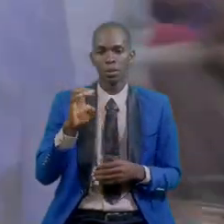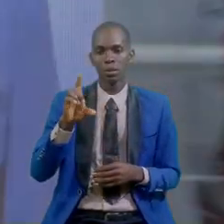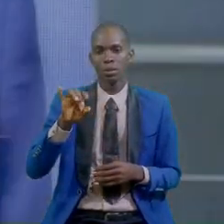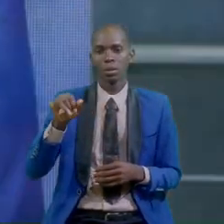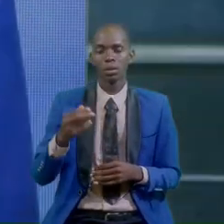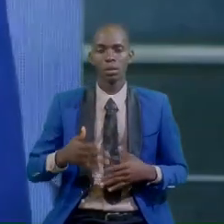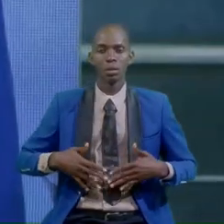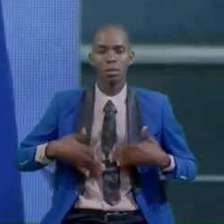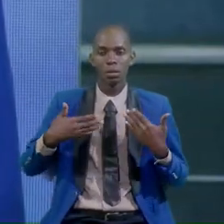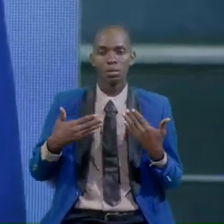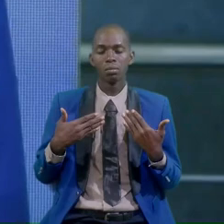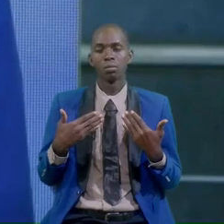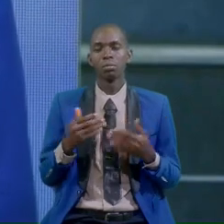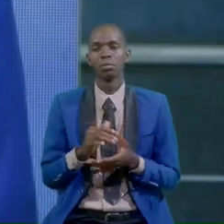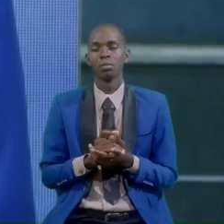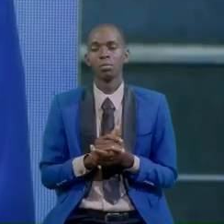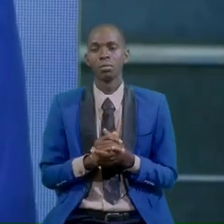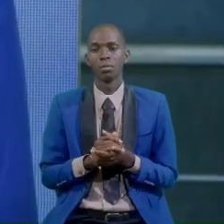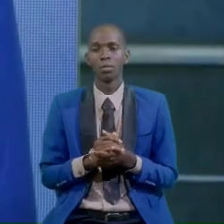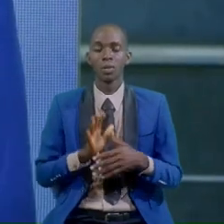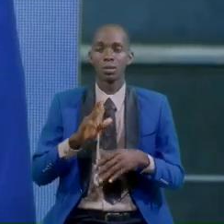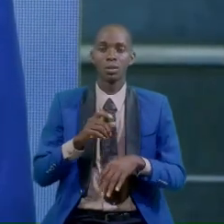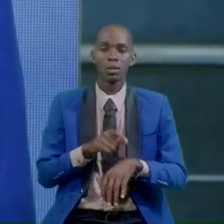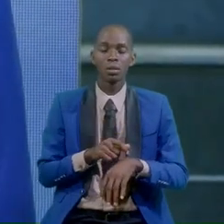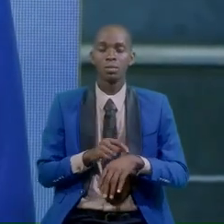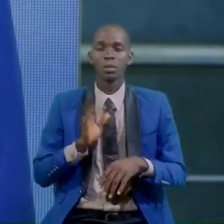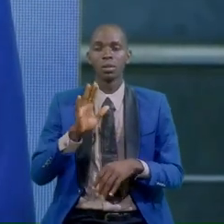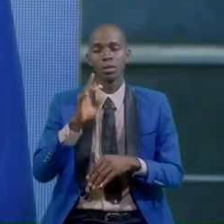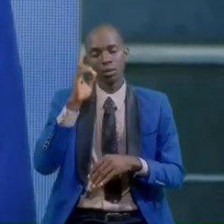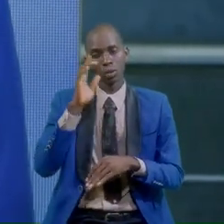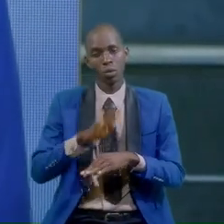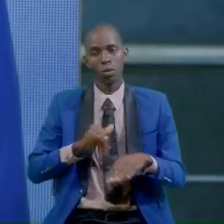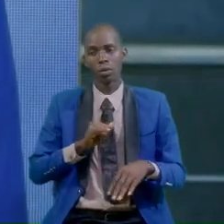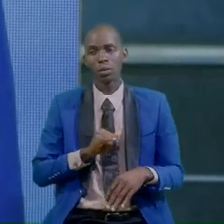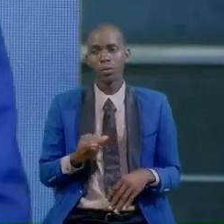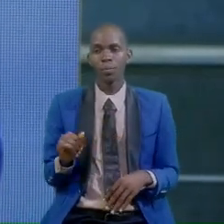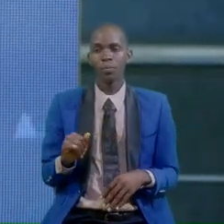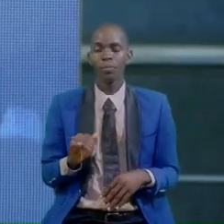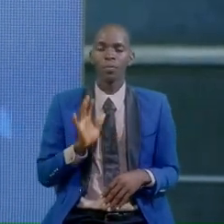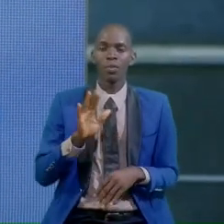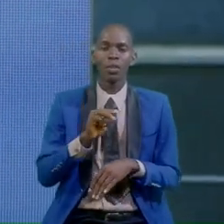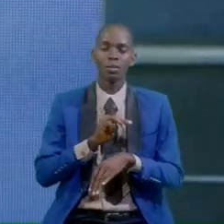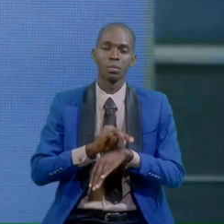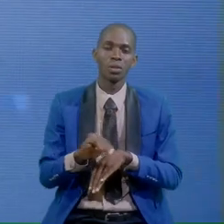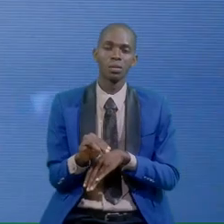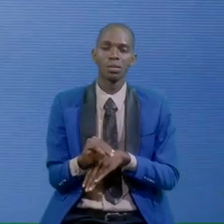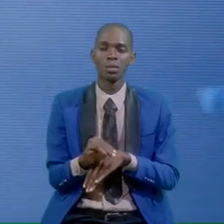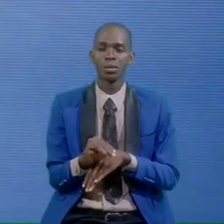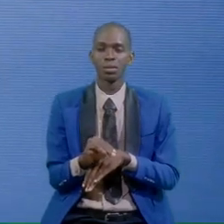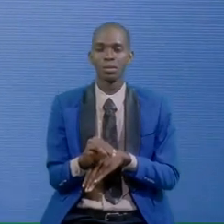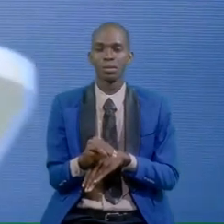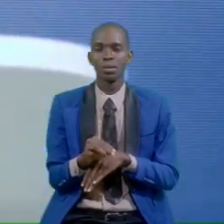his times, his calling, his ministry, and